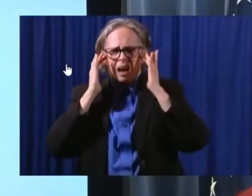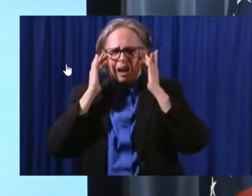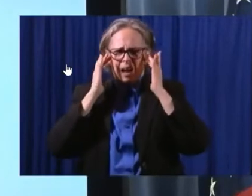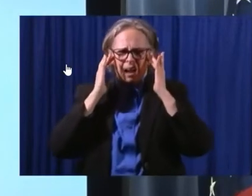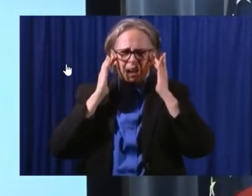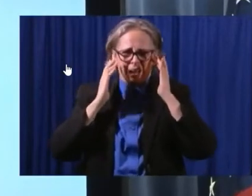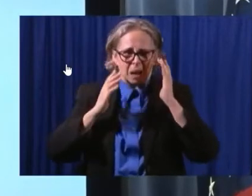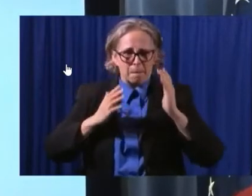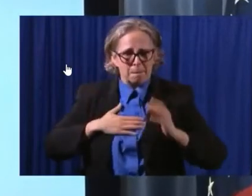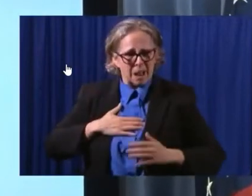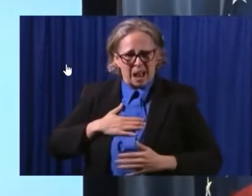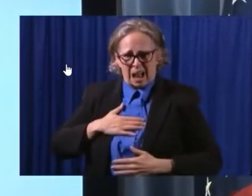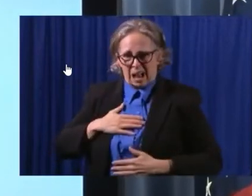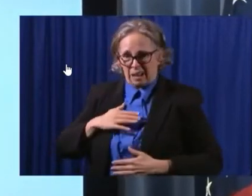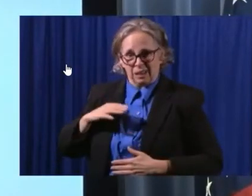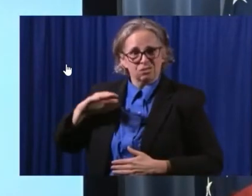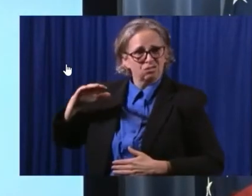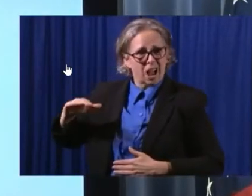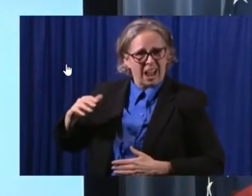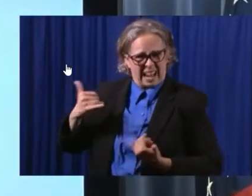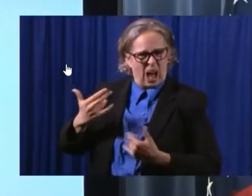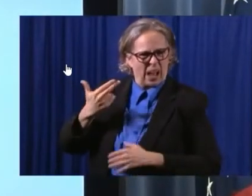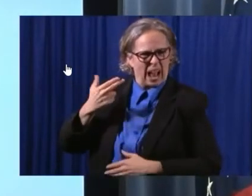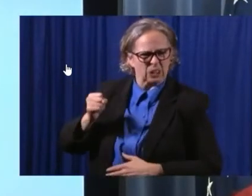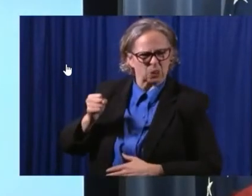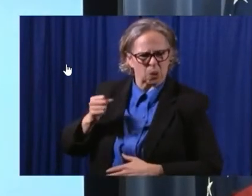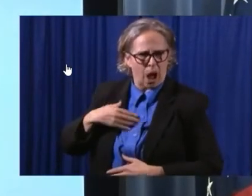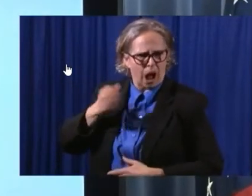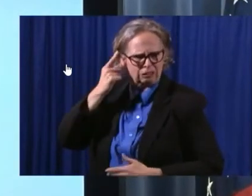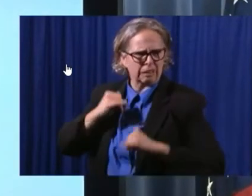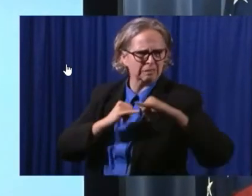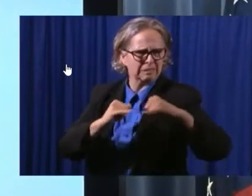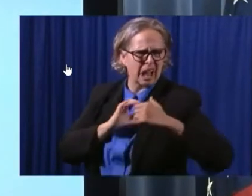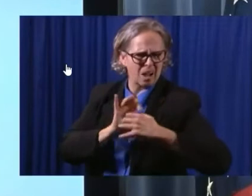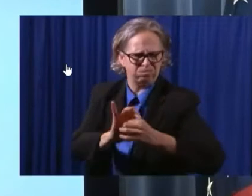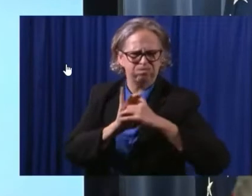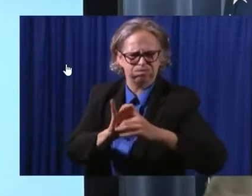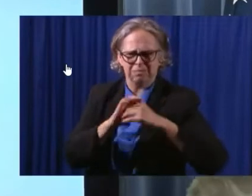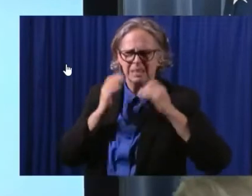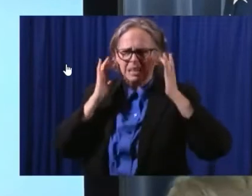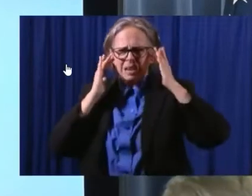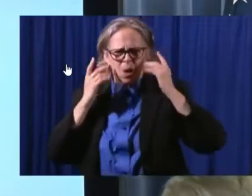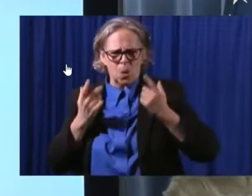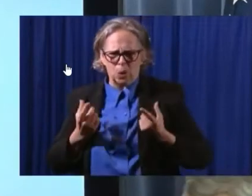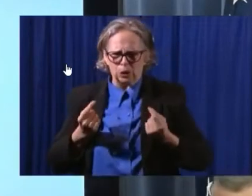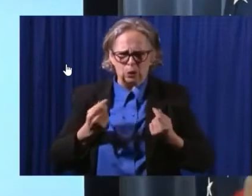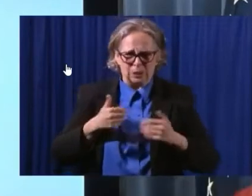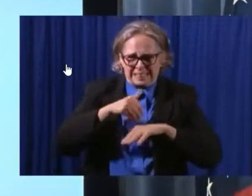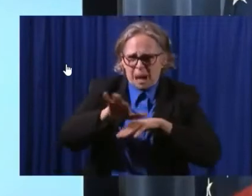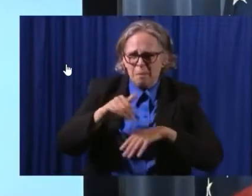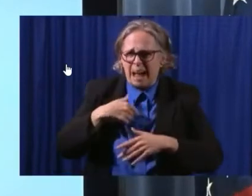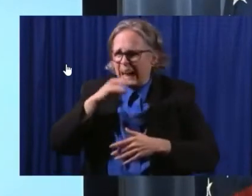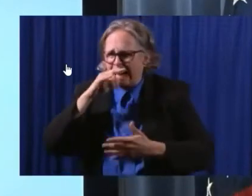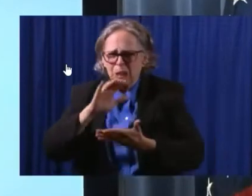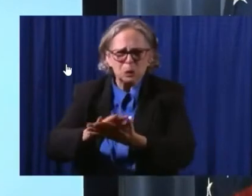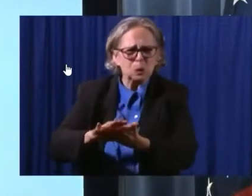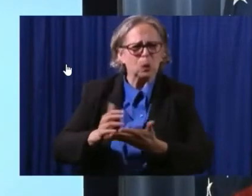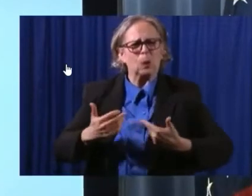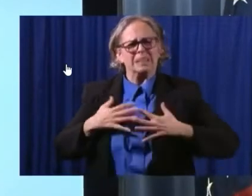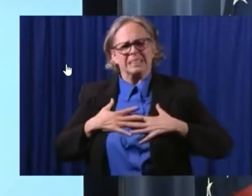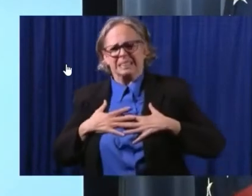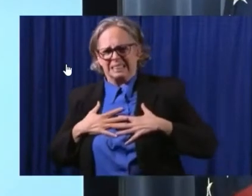of us at one time or another currently are worried about sending our kids to school. What's that going to look like? And I know many of us have